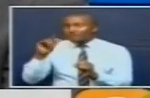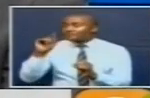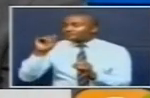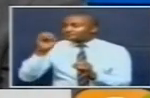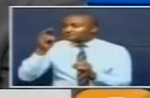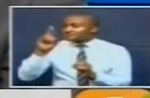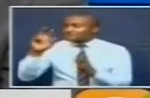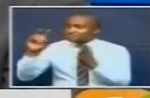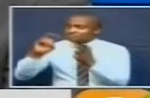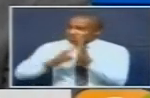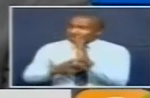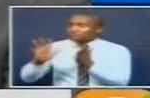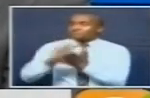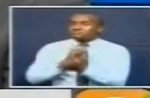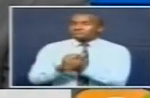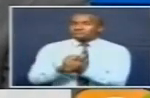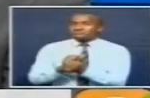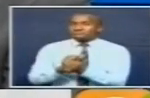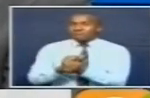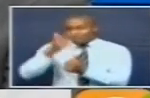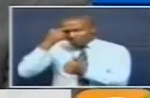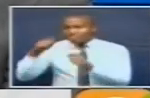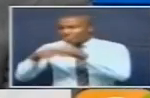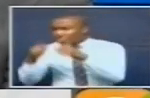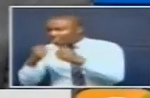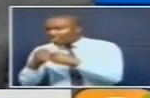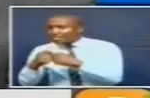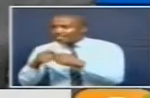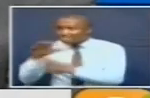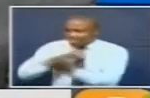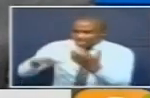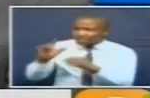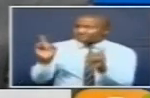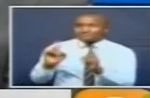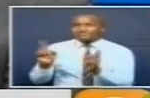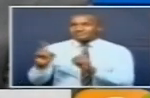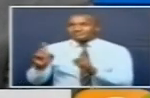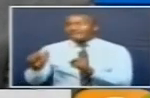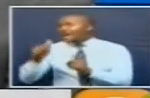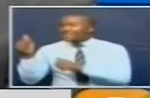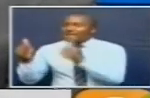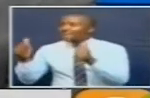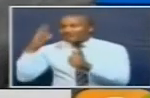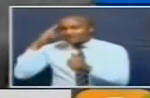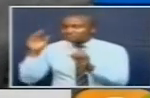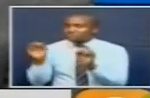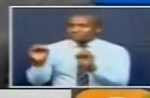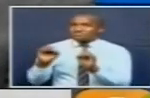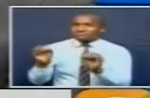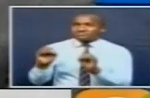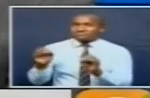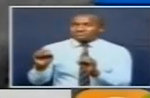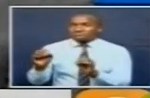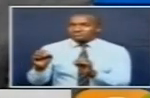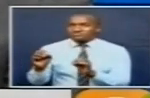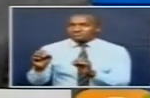was invalidated. Not because of impropriety, not because of other aspects that, other than the fact